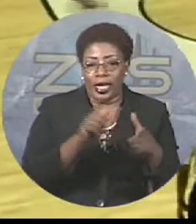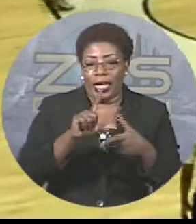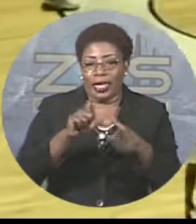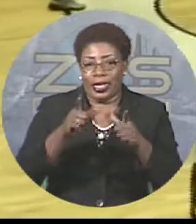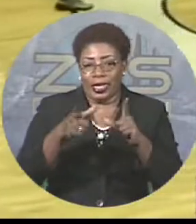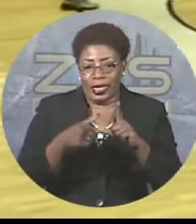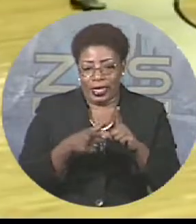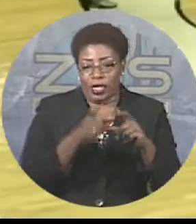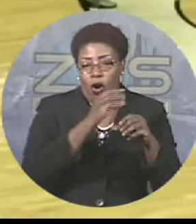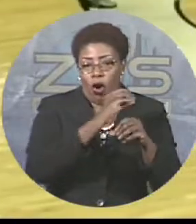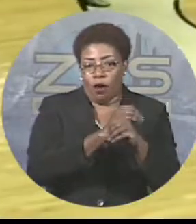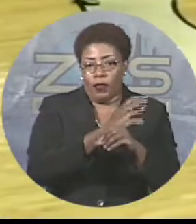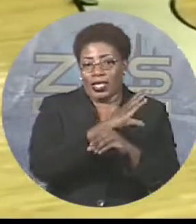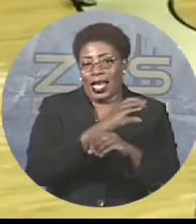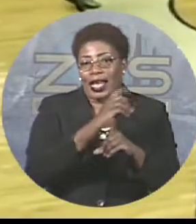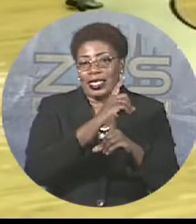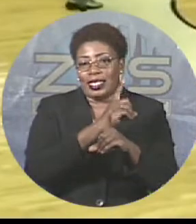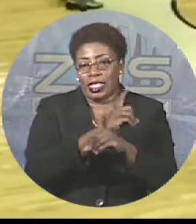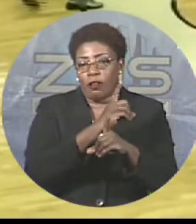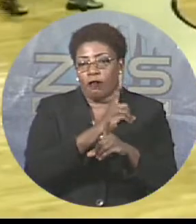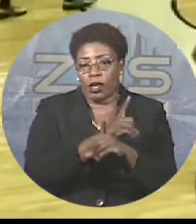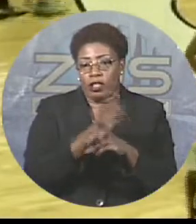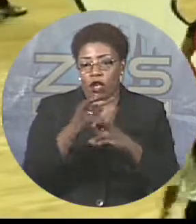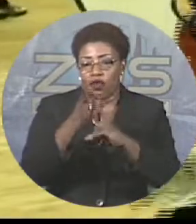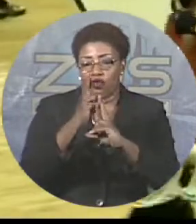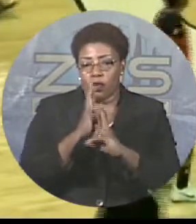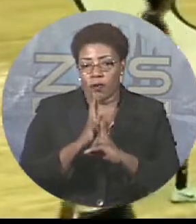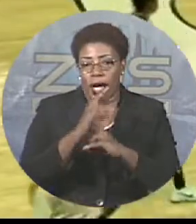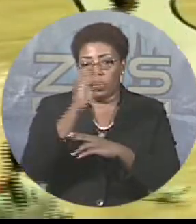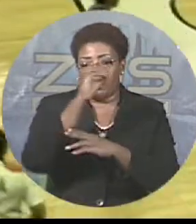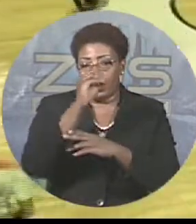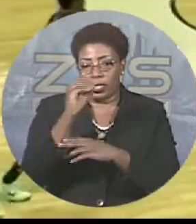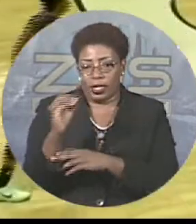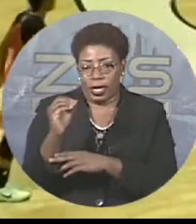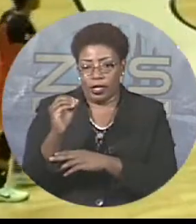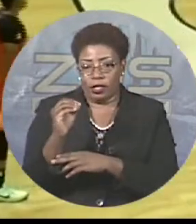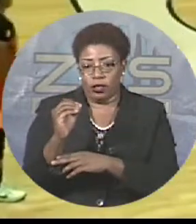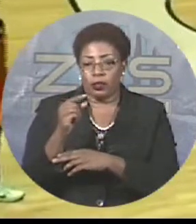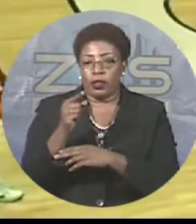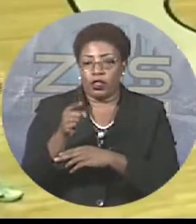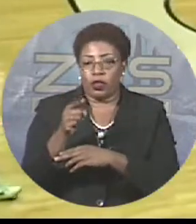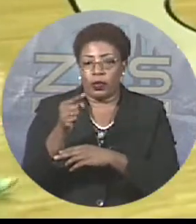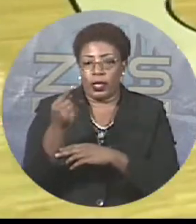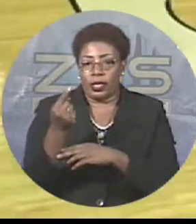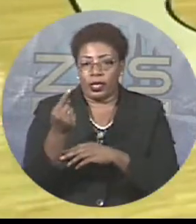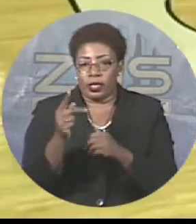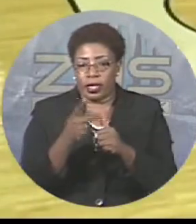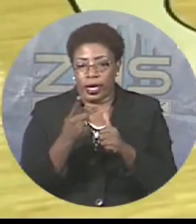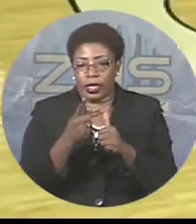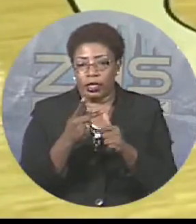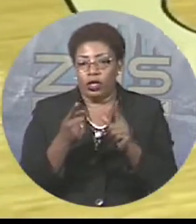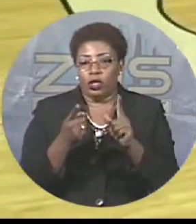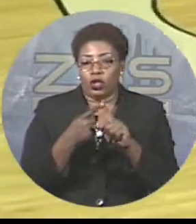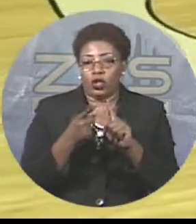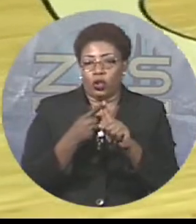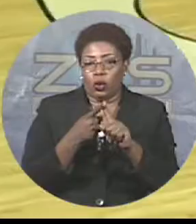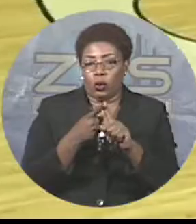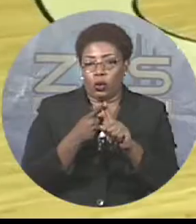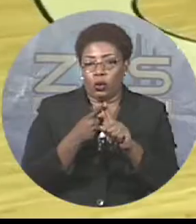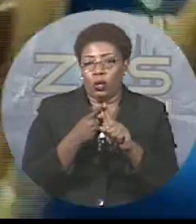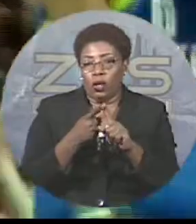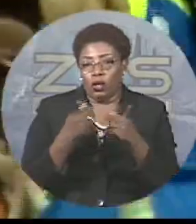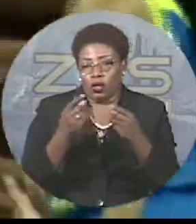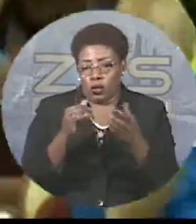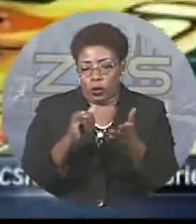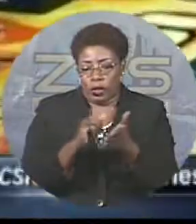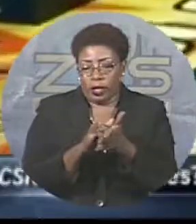both offensive and defensive rebounding percentage, and she would become just the second player to accomplish that feat. In addition